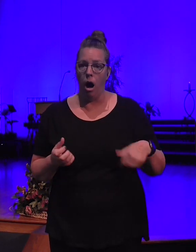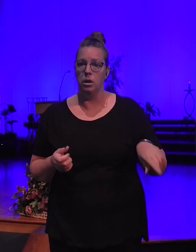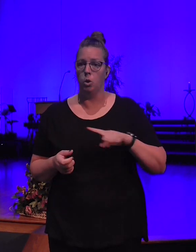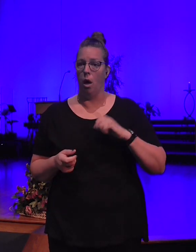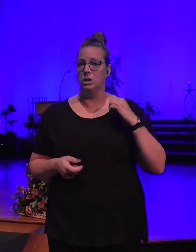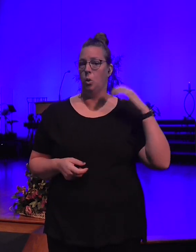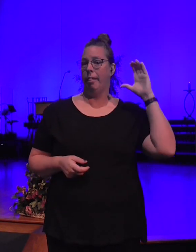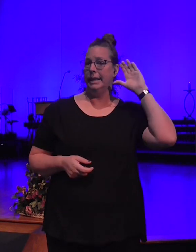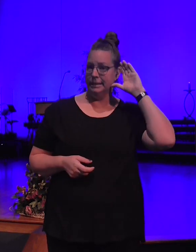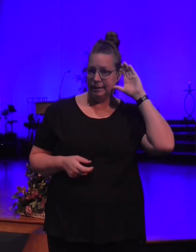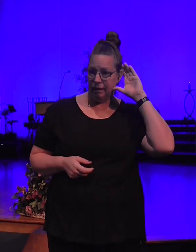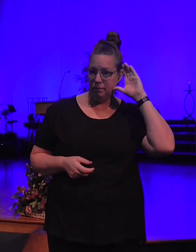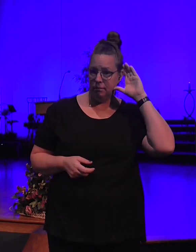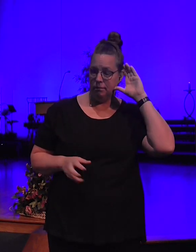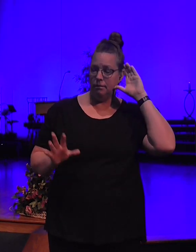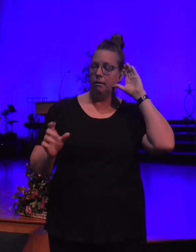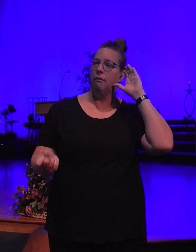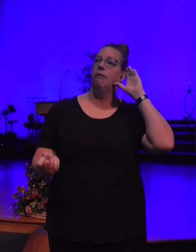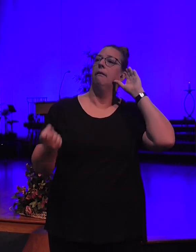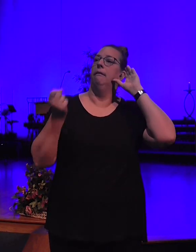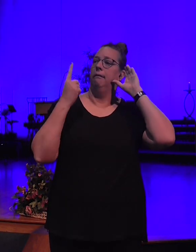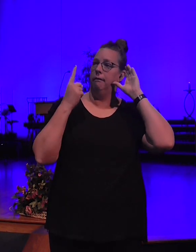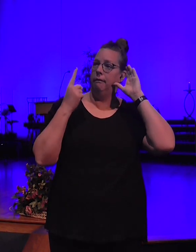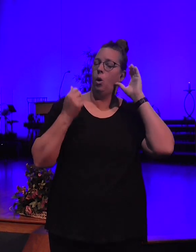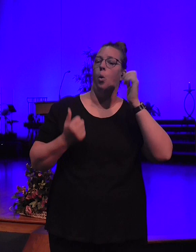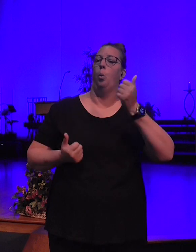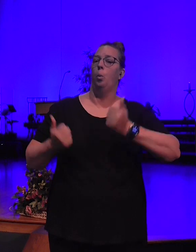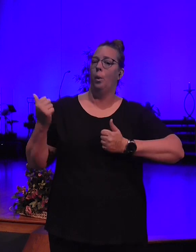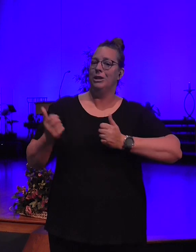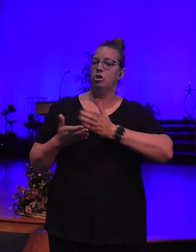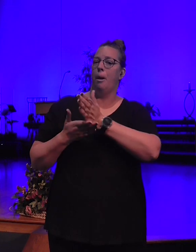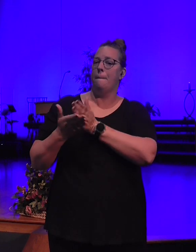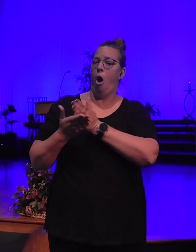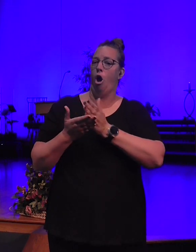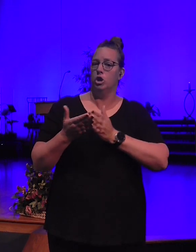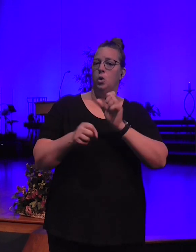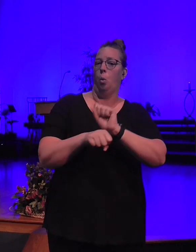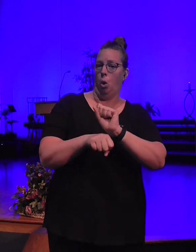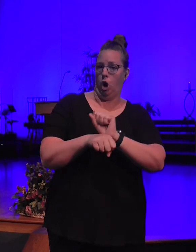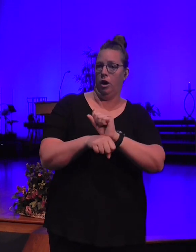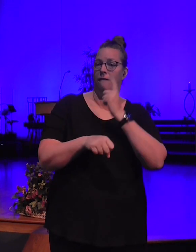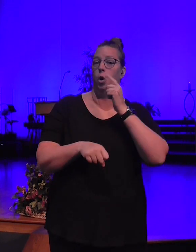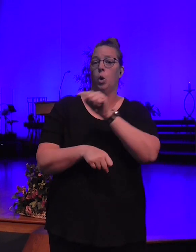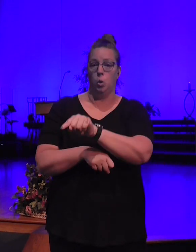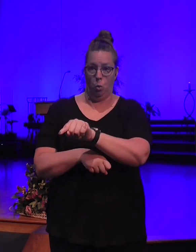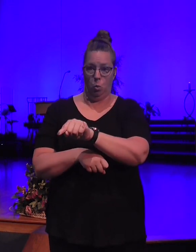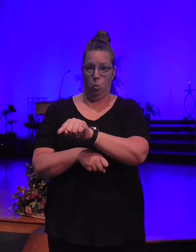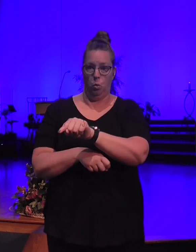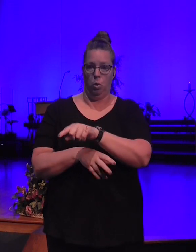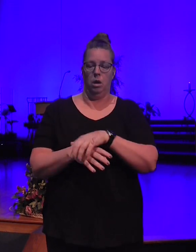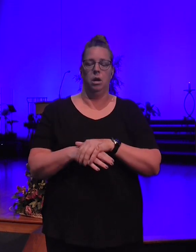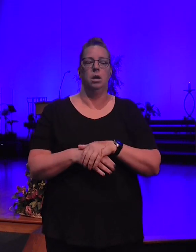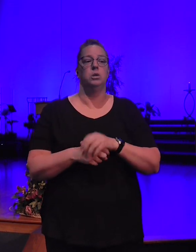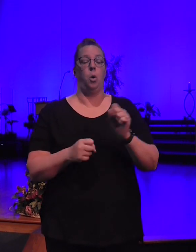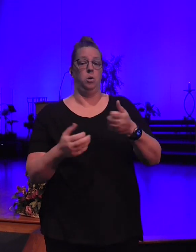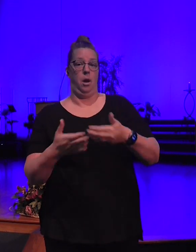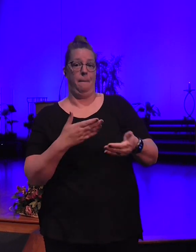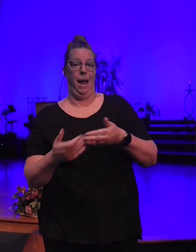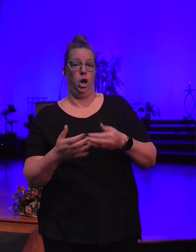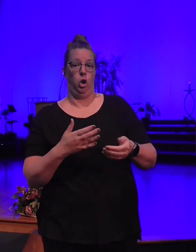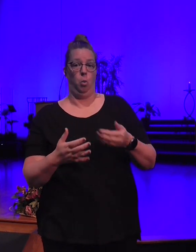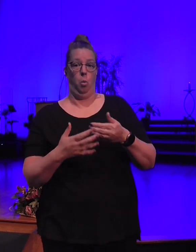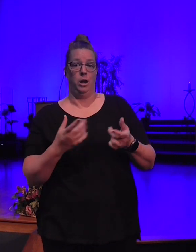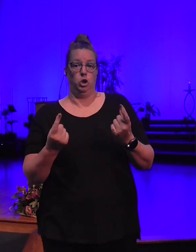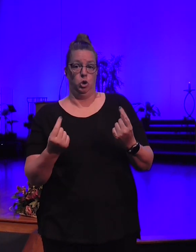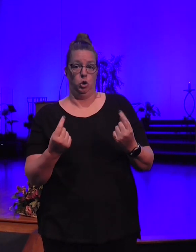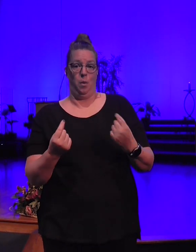to say and take those pieces that work for you. And know that no matter what you do with the information, I see each one of